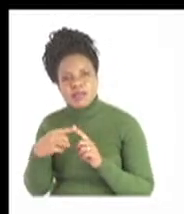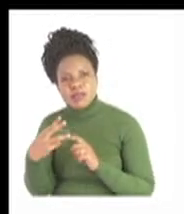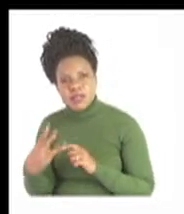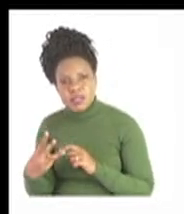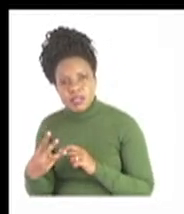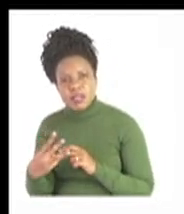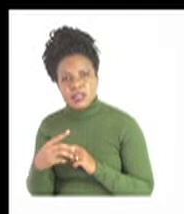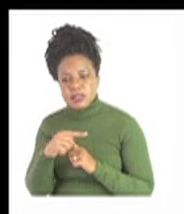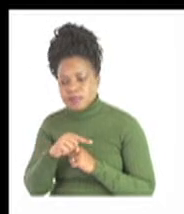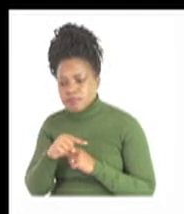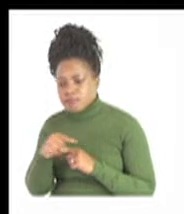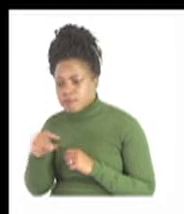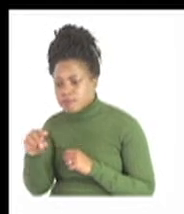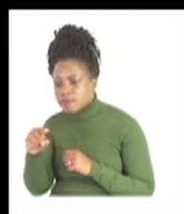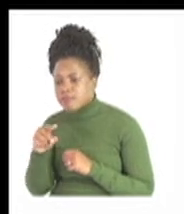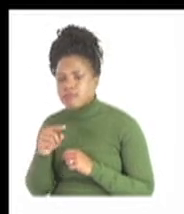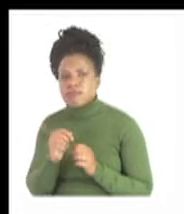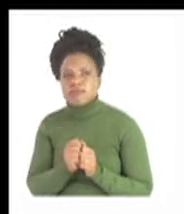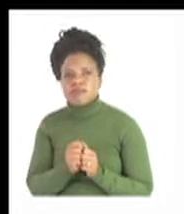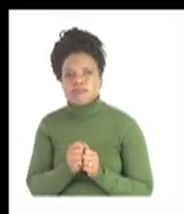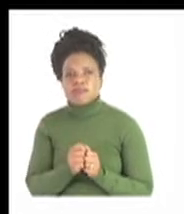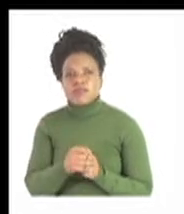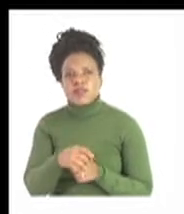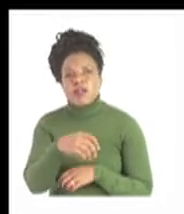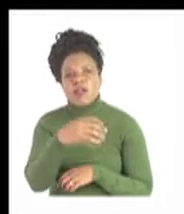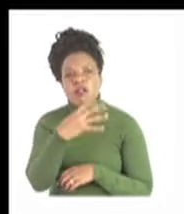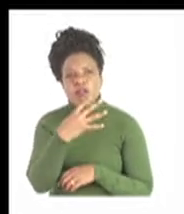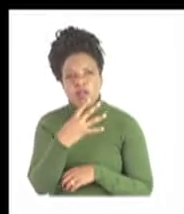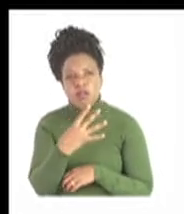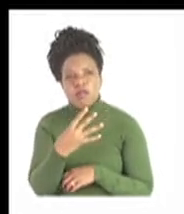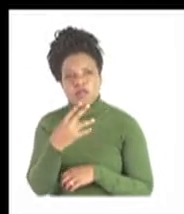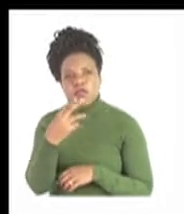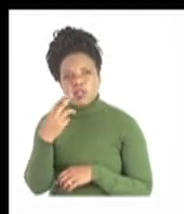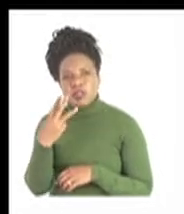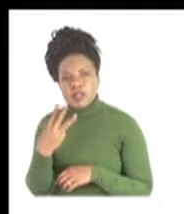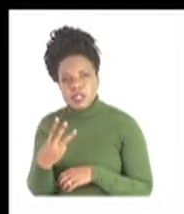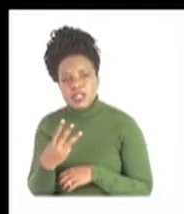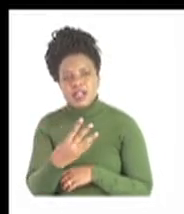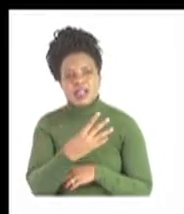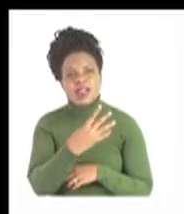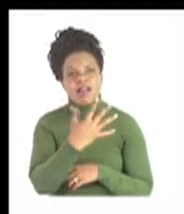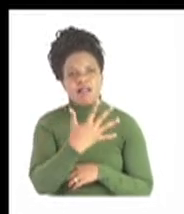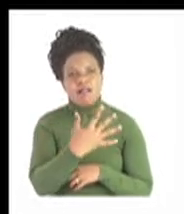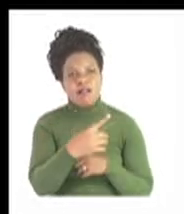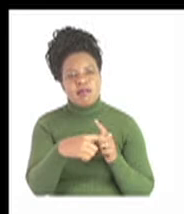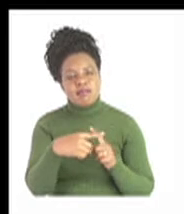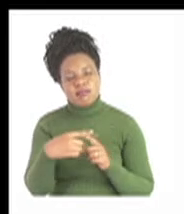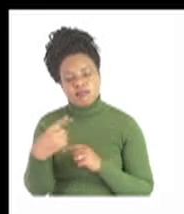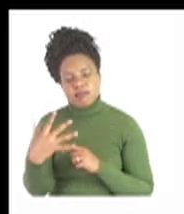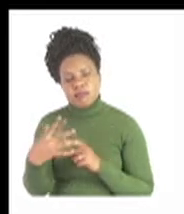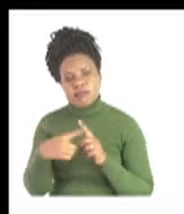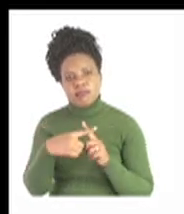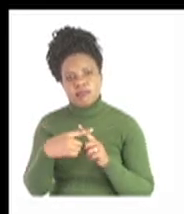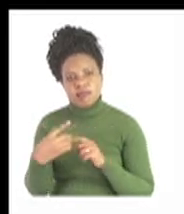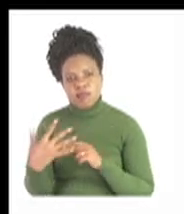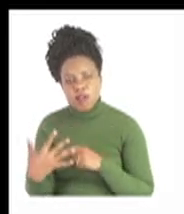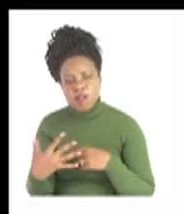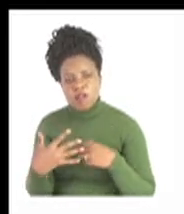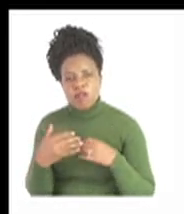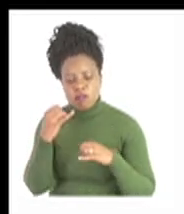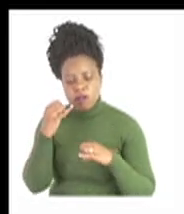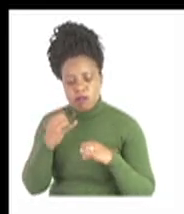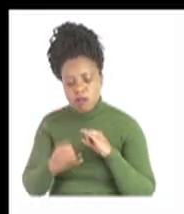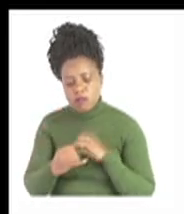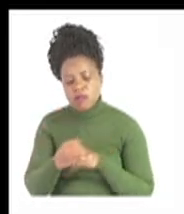3. We have 43, we have 5 times 5 times 5, and 13. So match